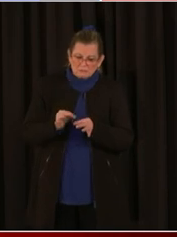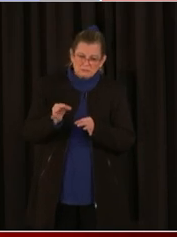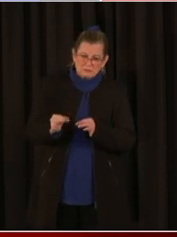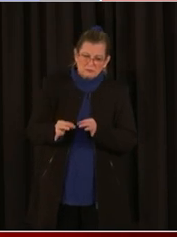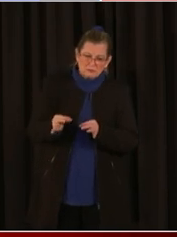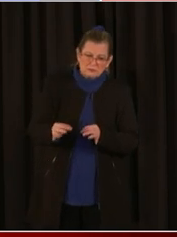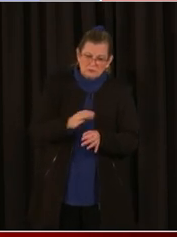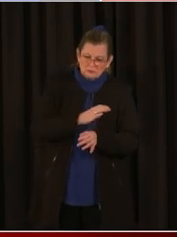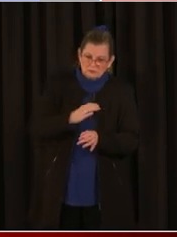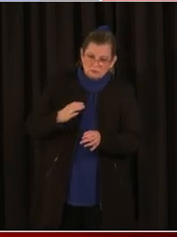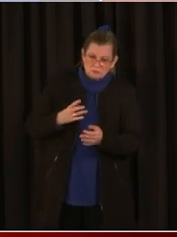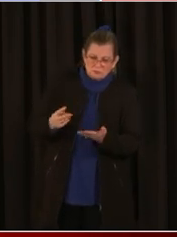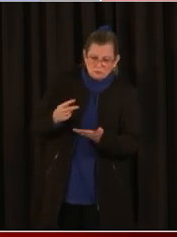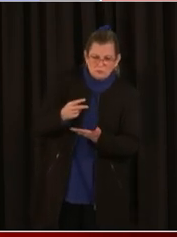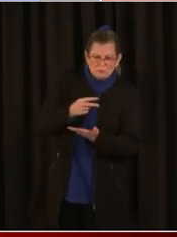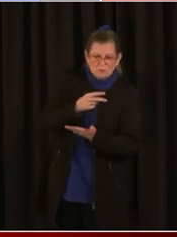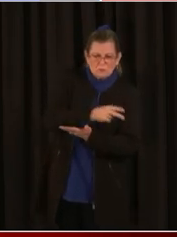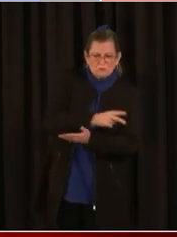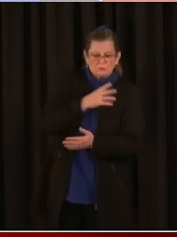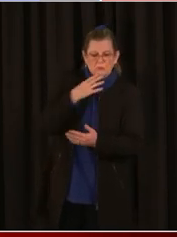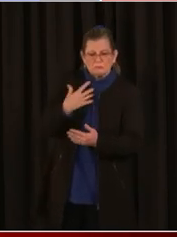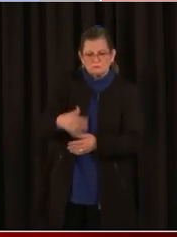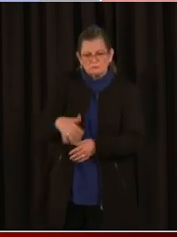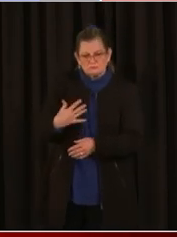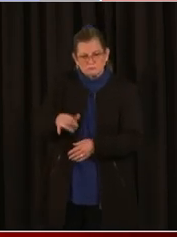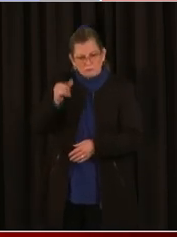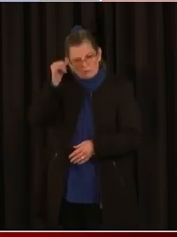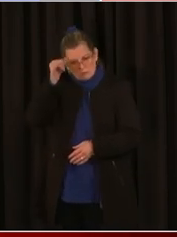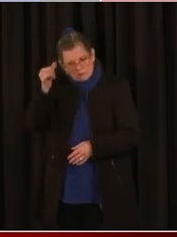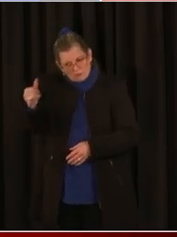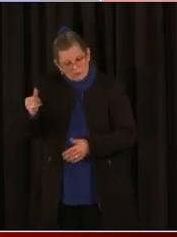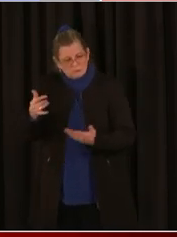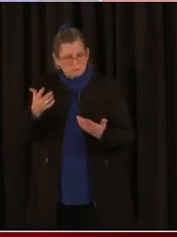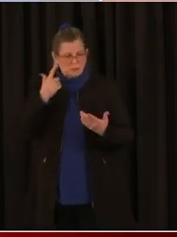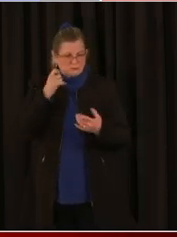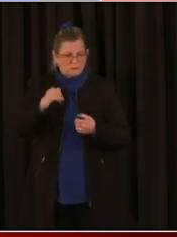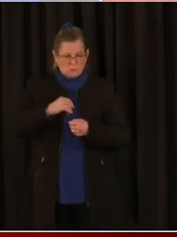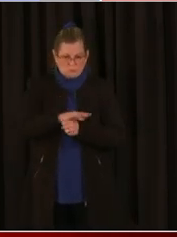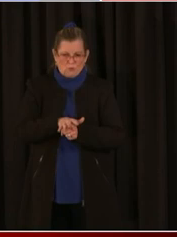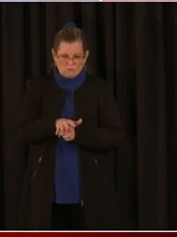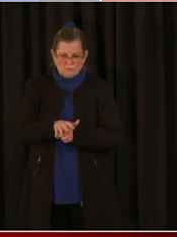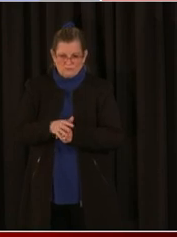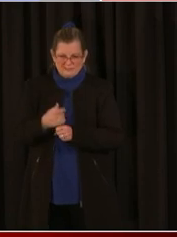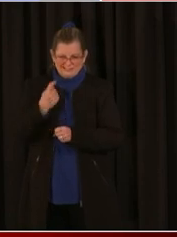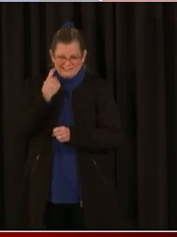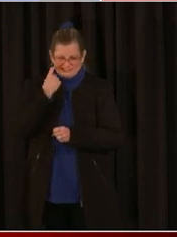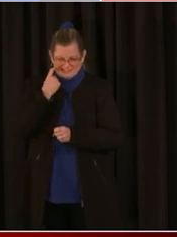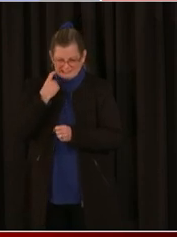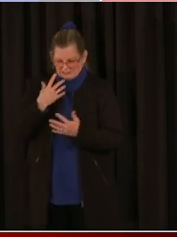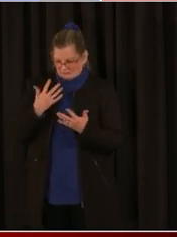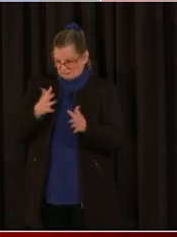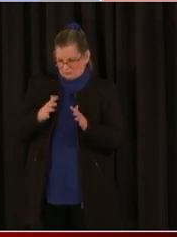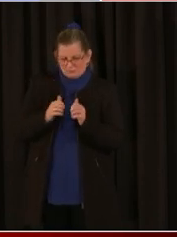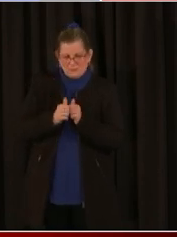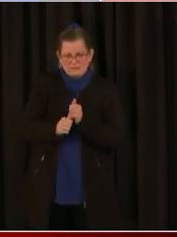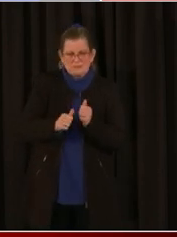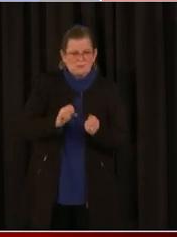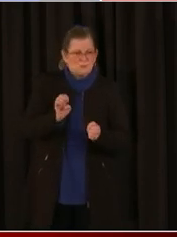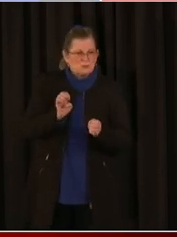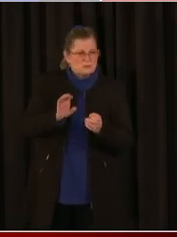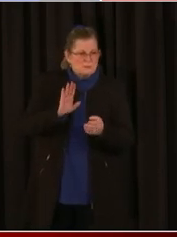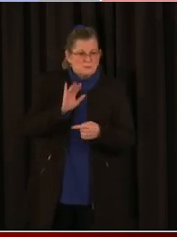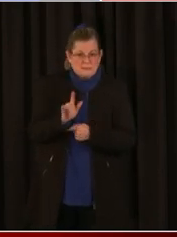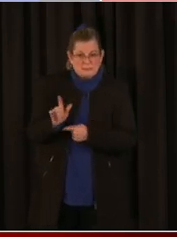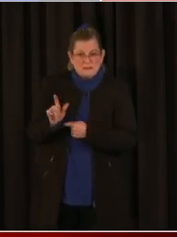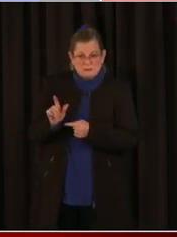period, it's a long delay, and so we have to adopt these emergency bills, the congressional review emergency bills, to